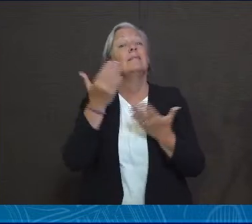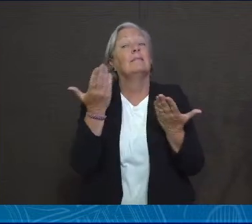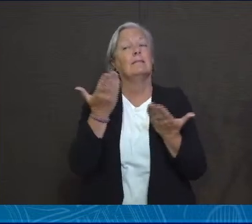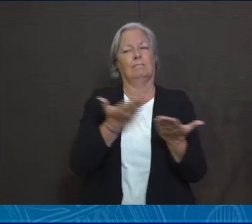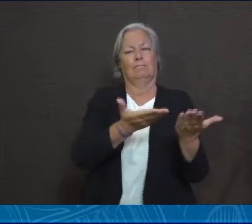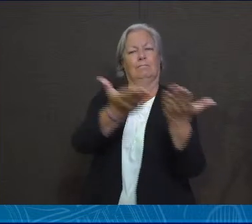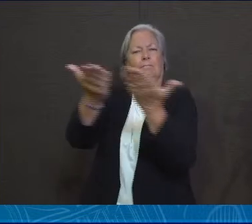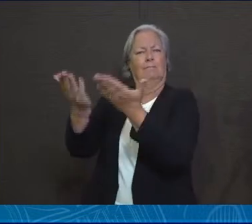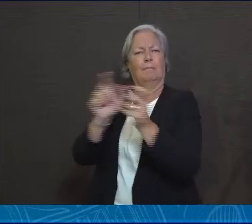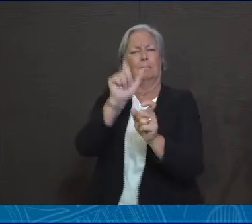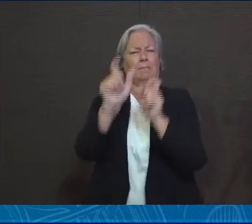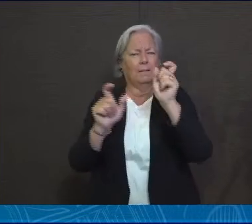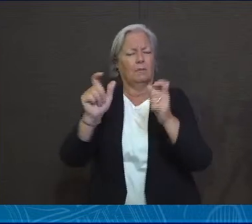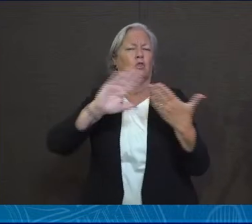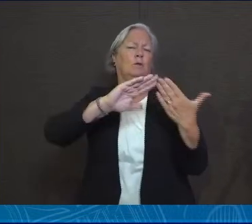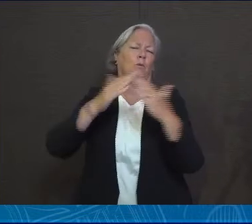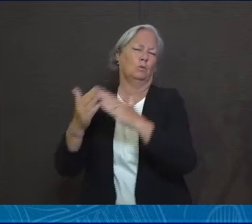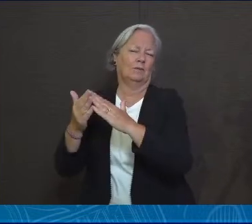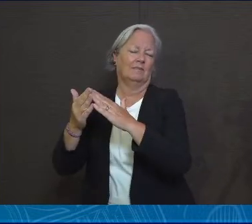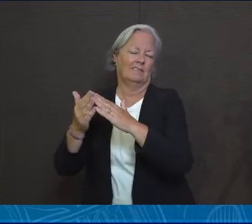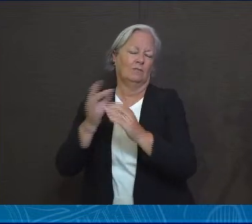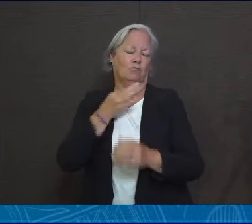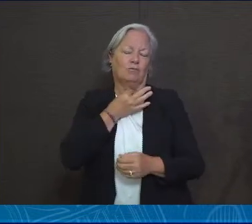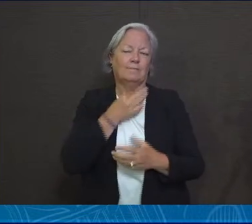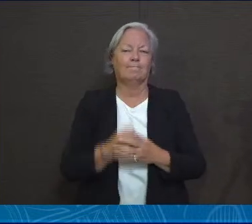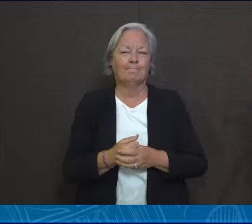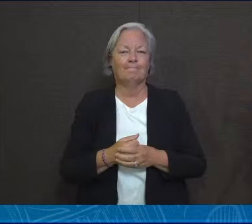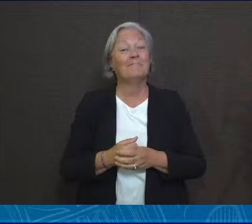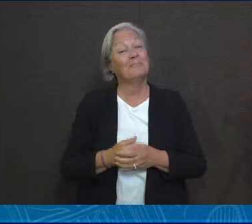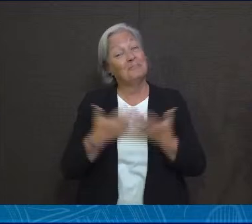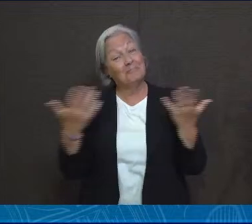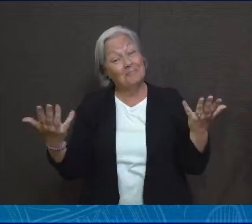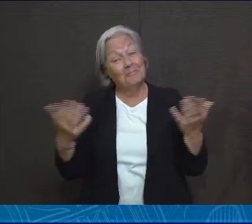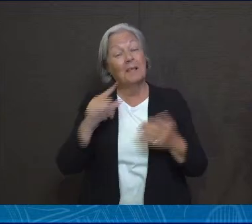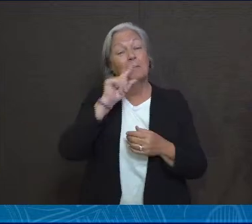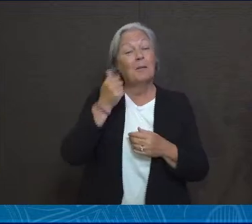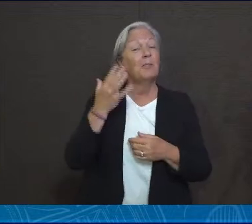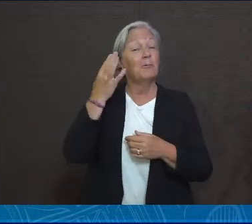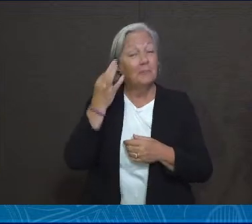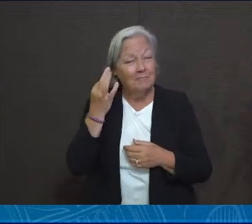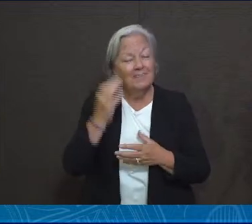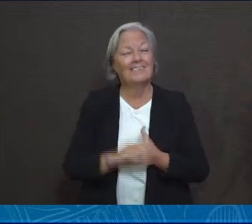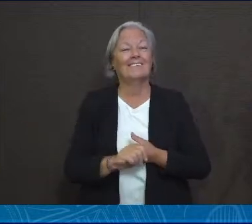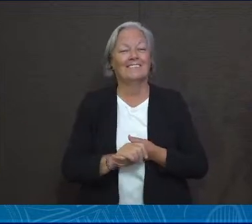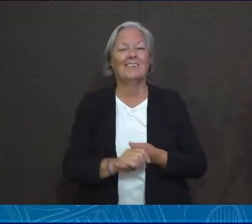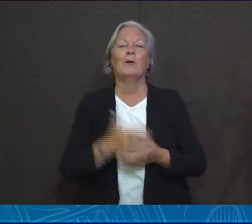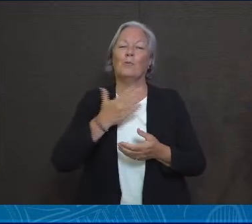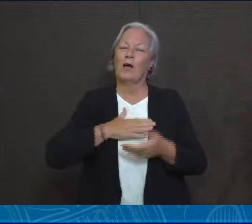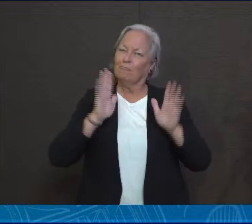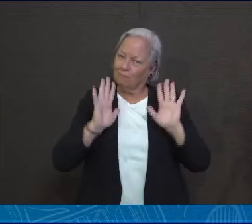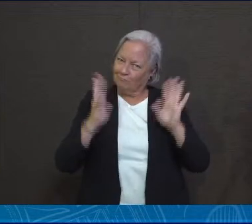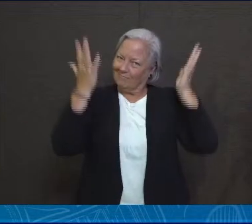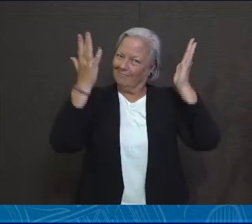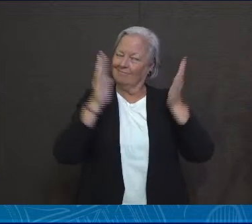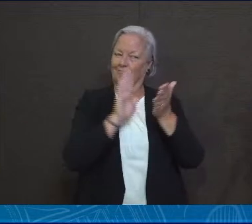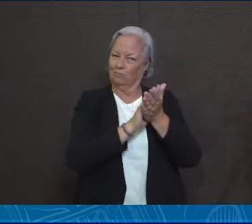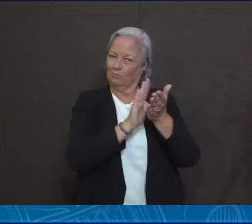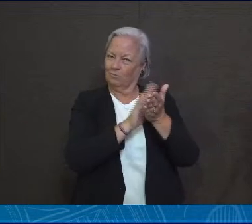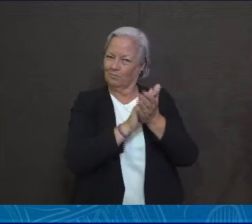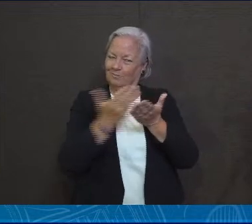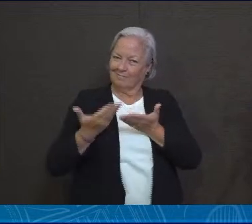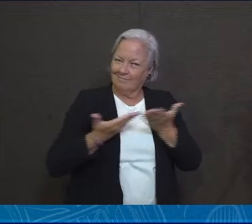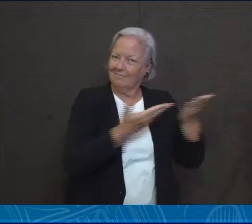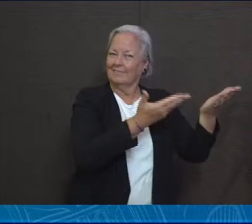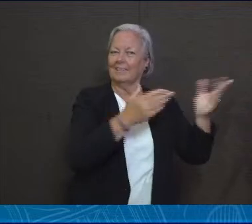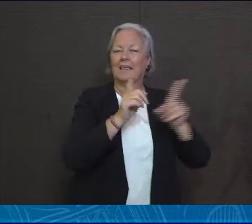at risk. With that, ladies and gentlemen, please join me in giving a round of applause to our distinguished panelists